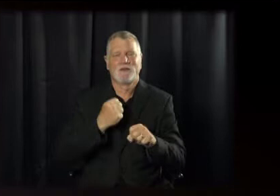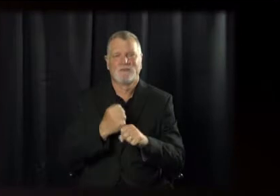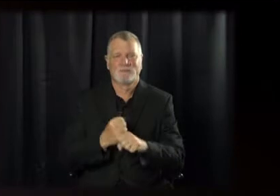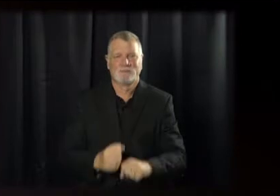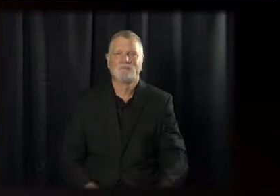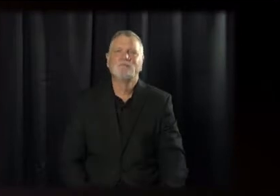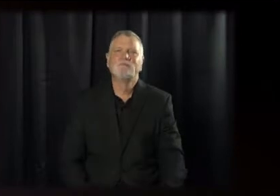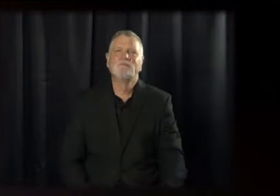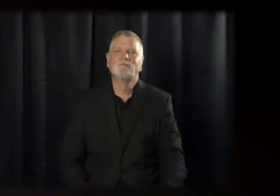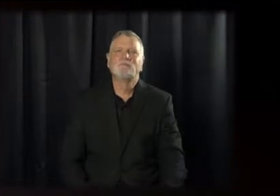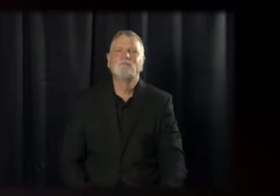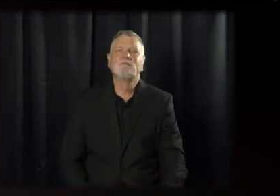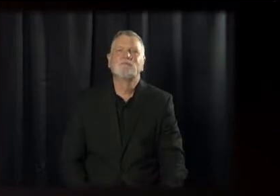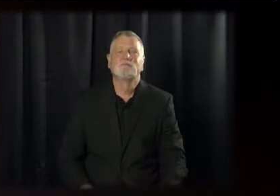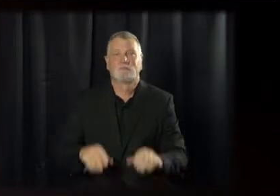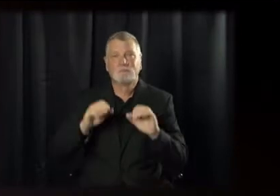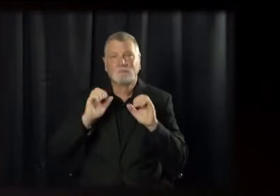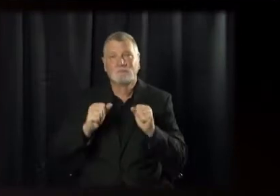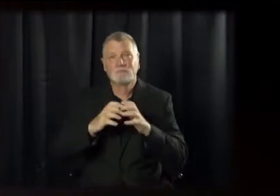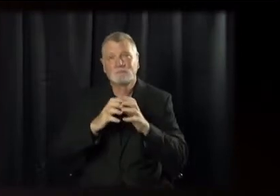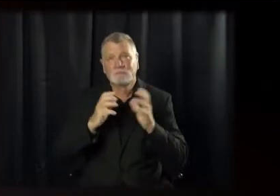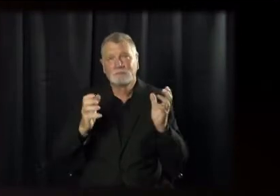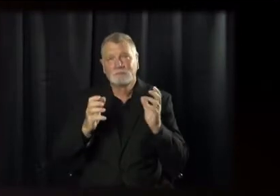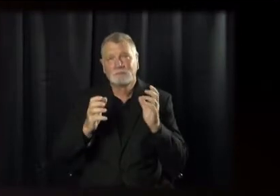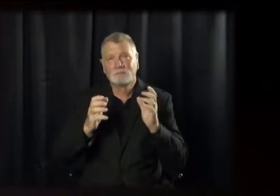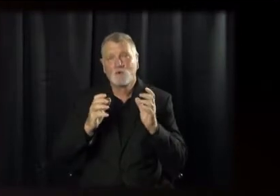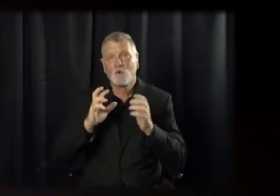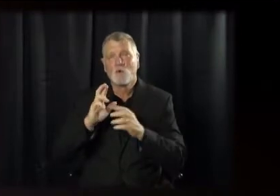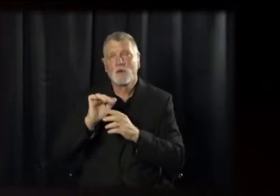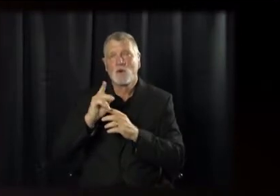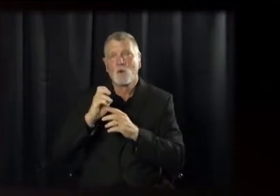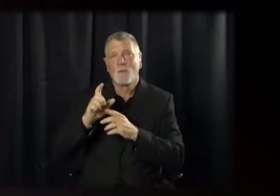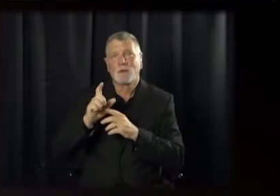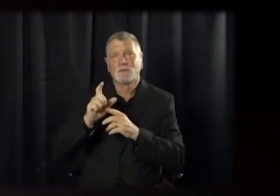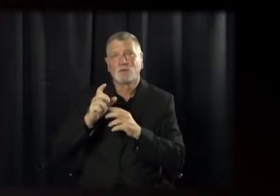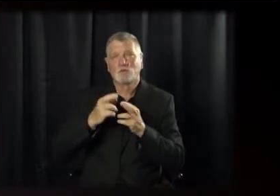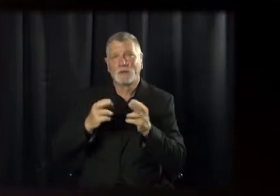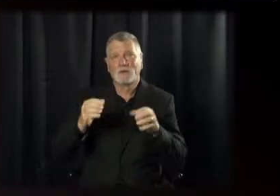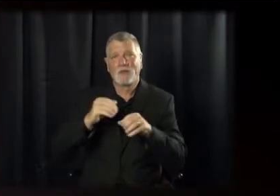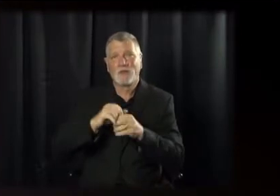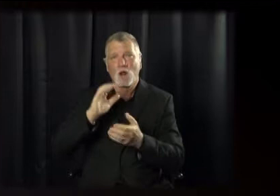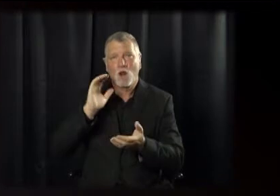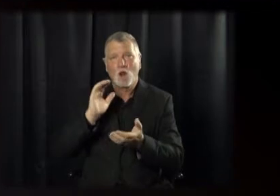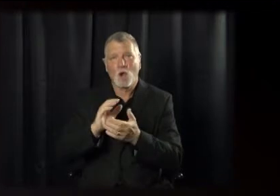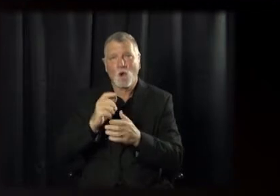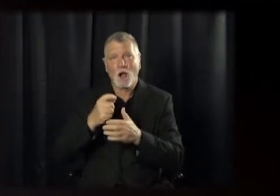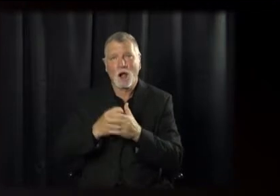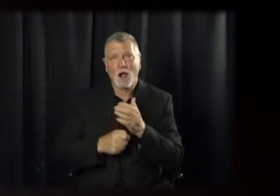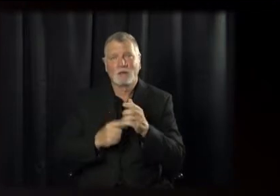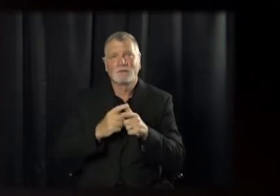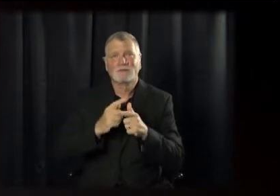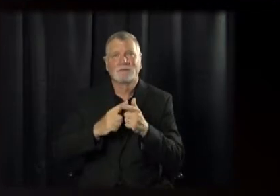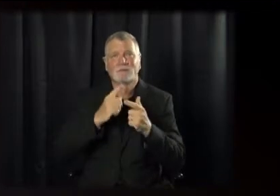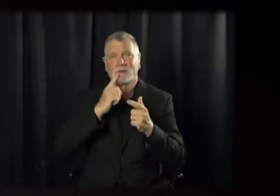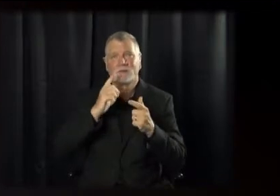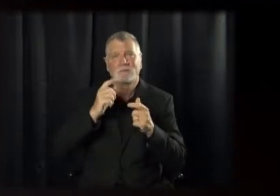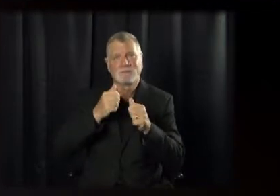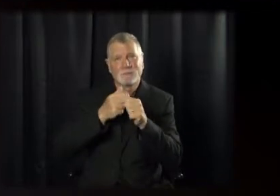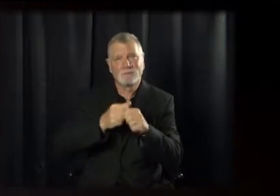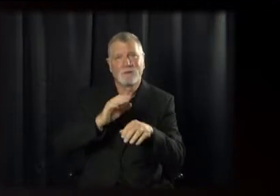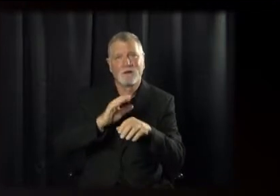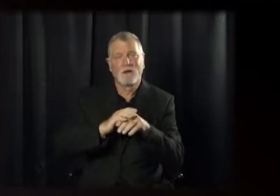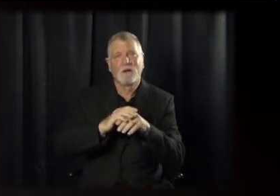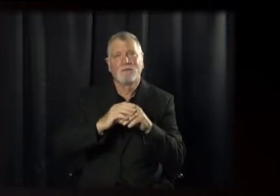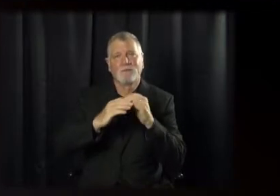Rico's ability to integrate large quantities of renewable resources at the lowest possible cost is dependent on the